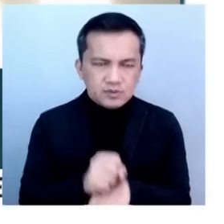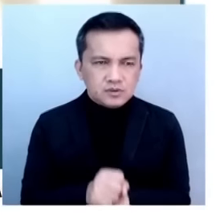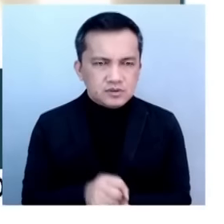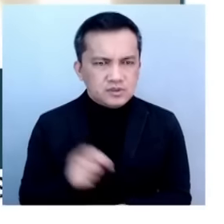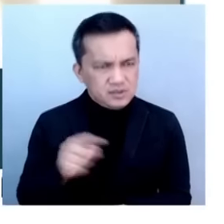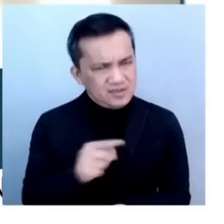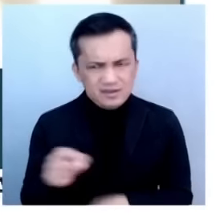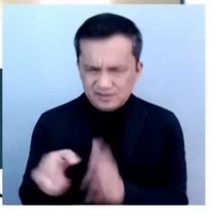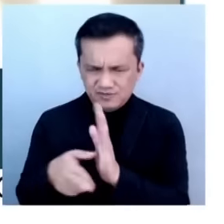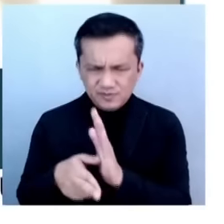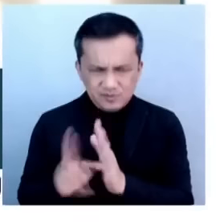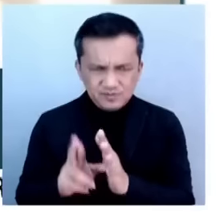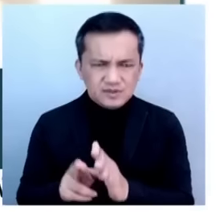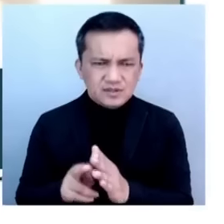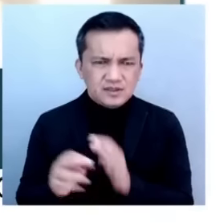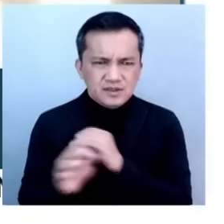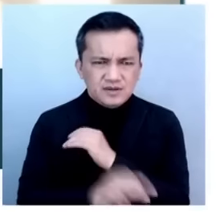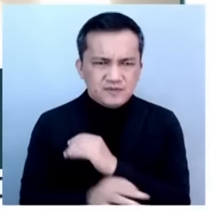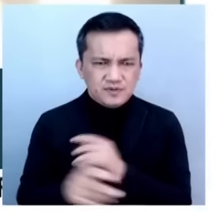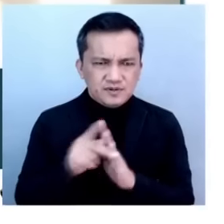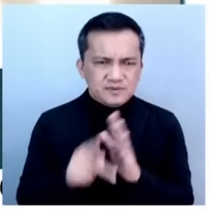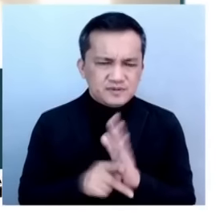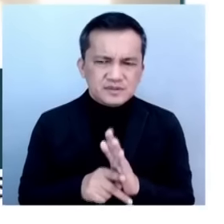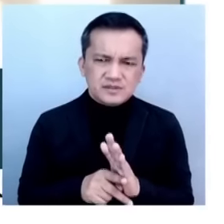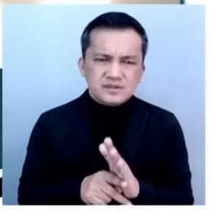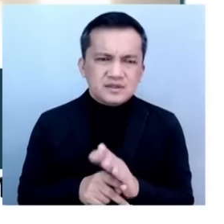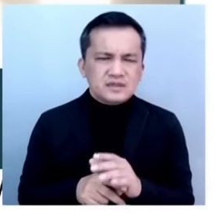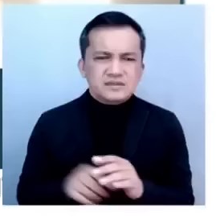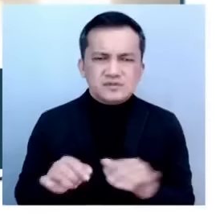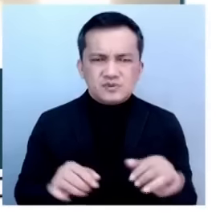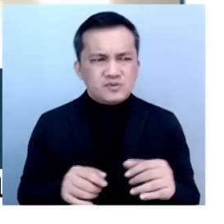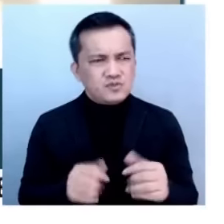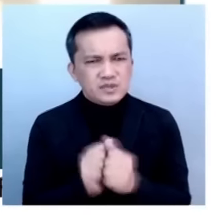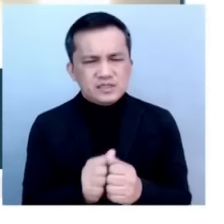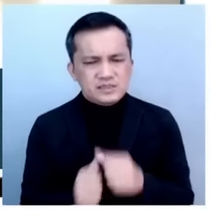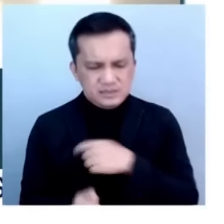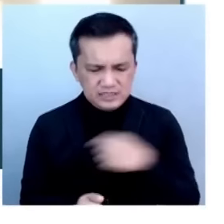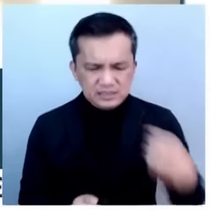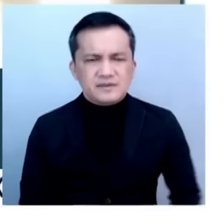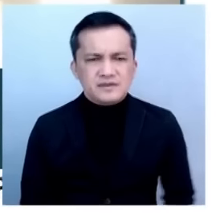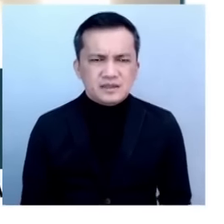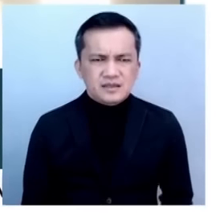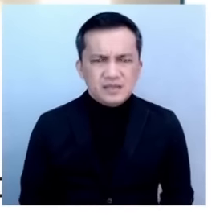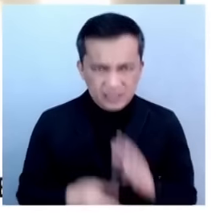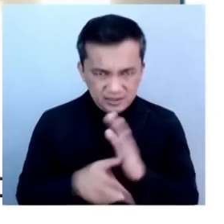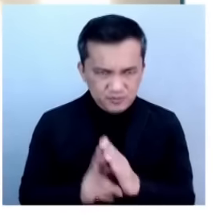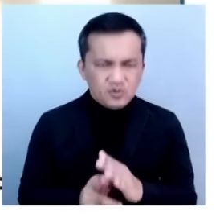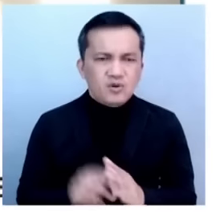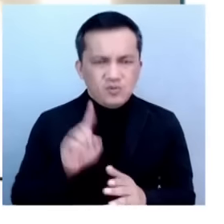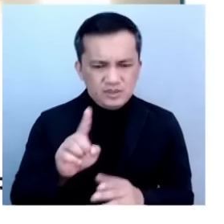nila yung ating foreign policy vis-a-vis the People's Republic of China. I-review yung One China policy.